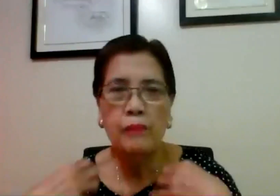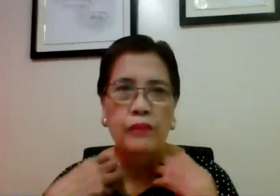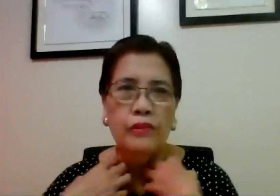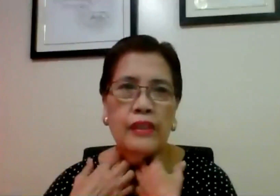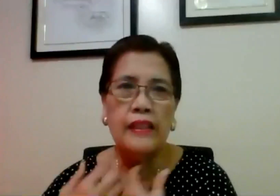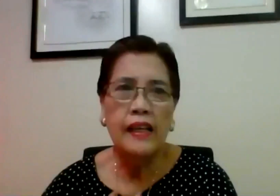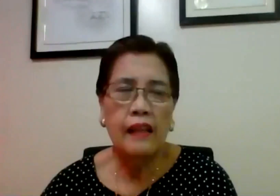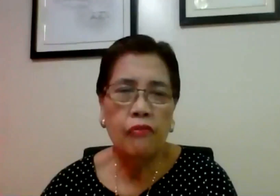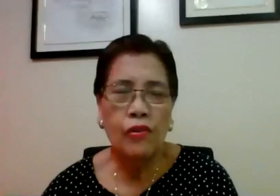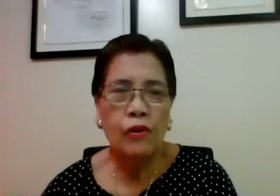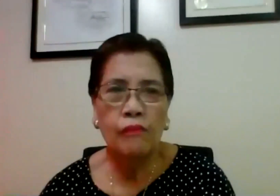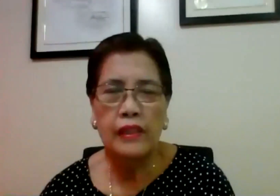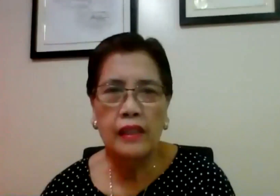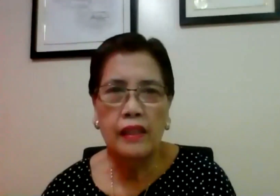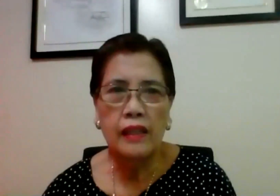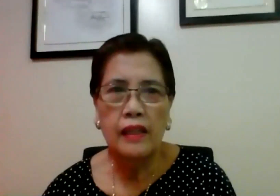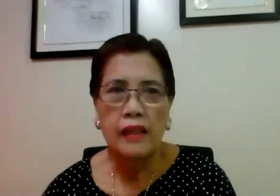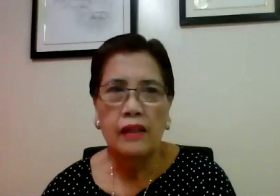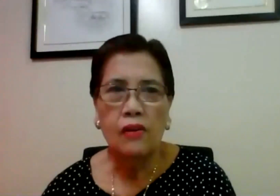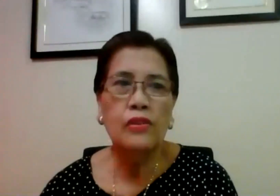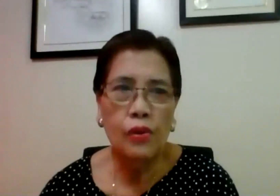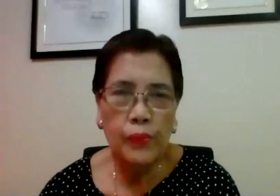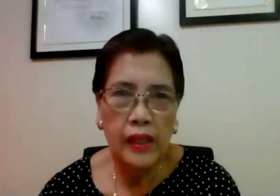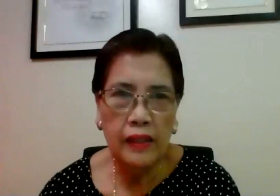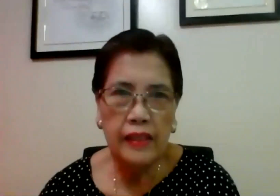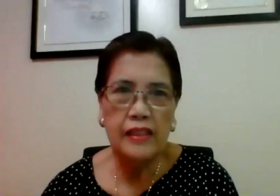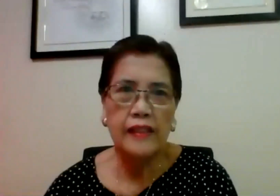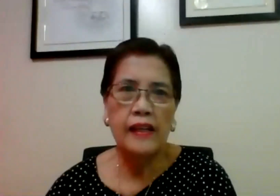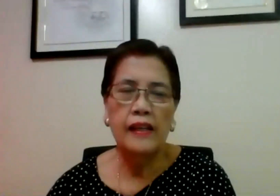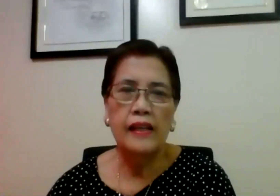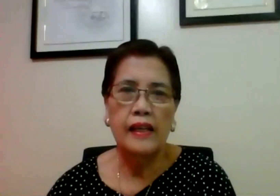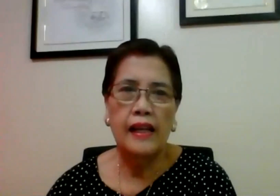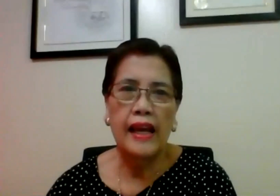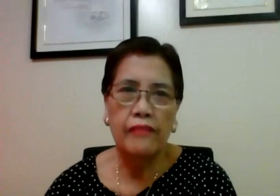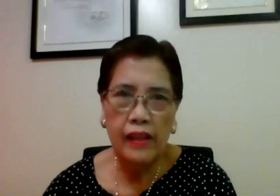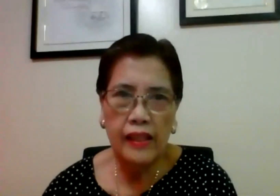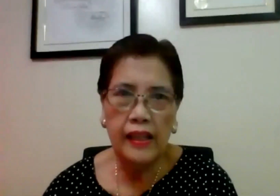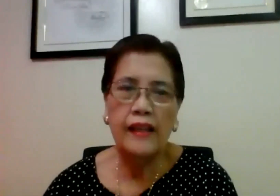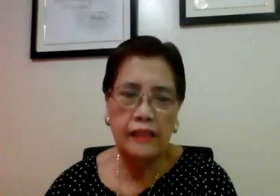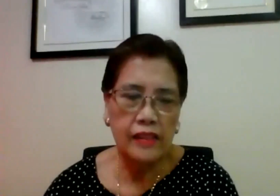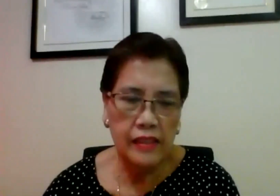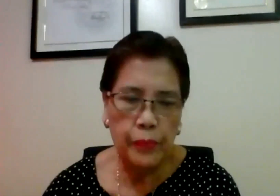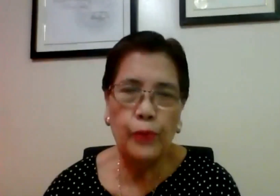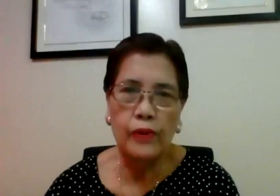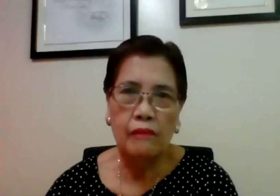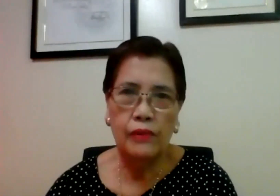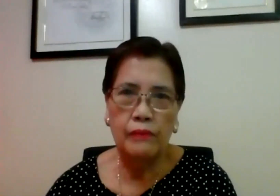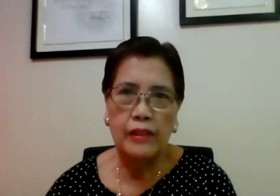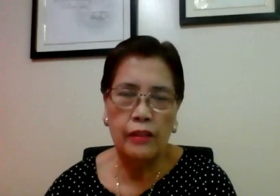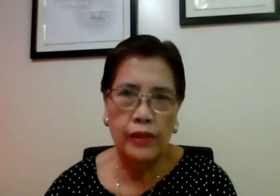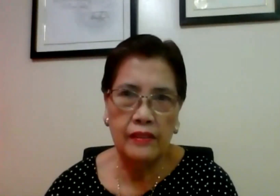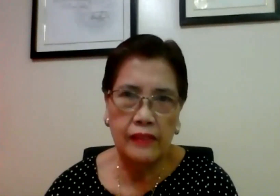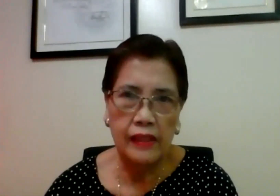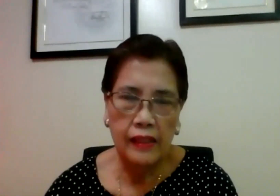be able to learn a lot from the ongoing digital library and literacy program of